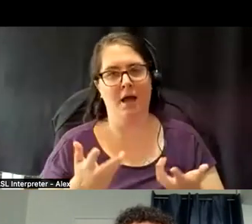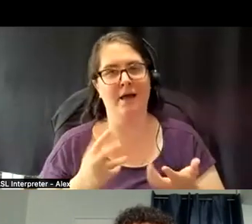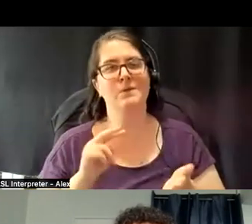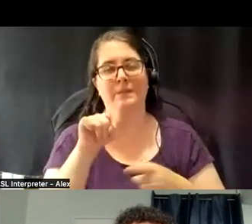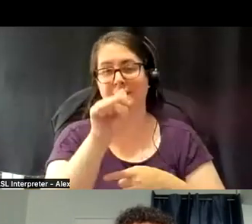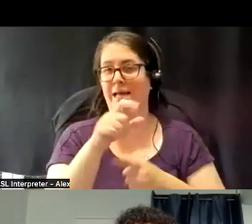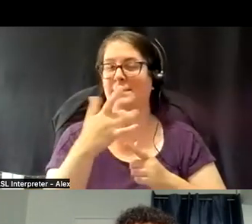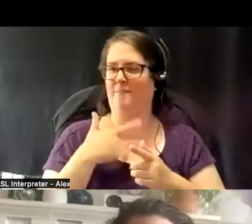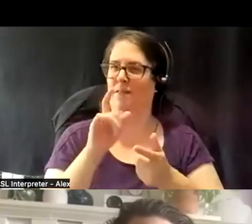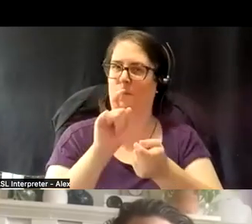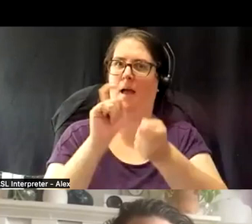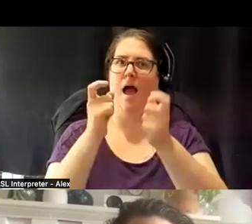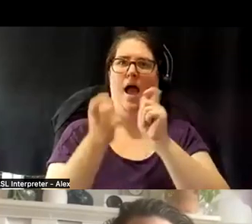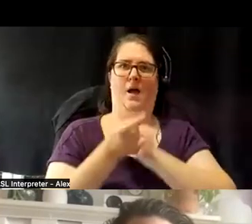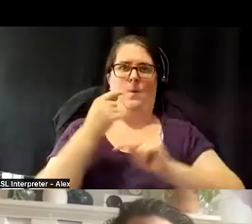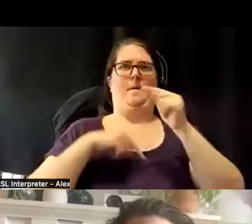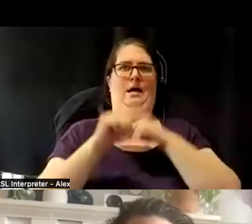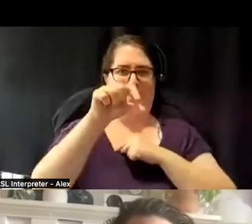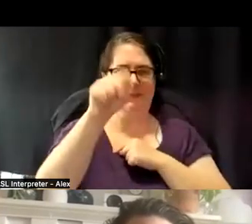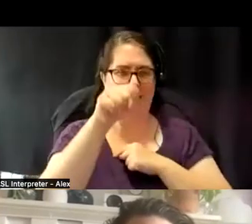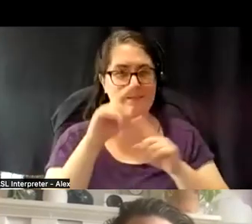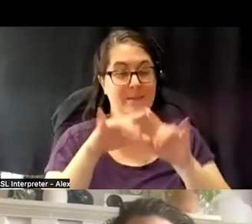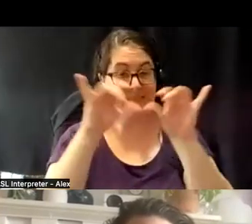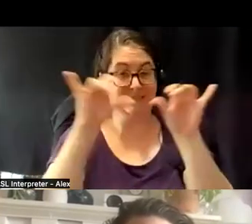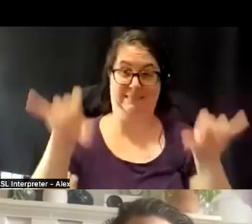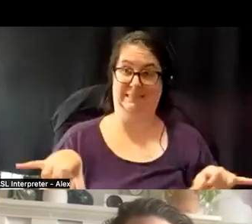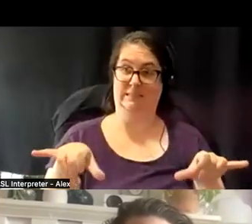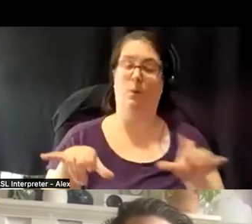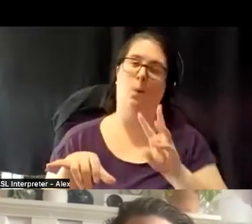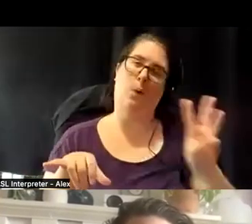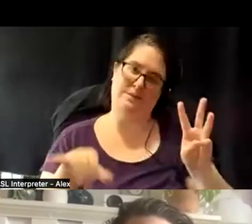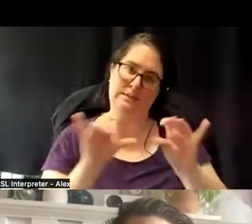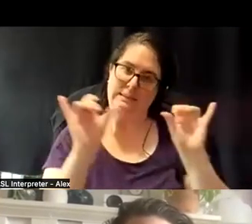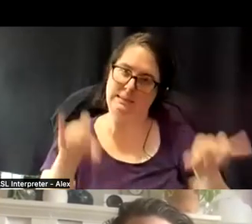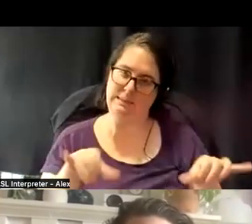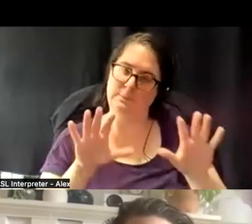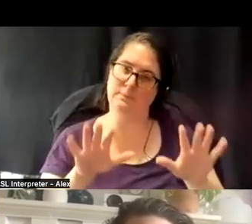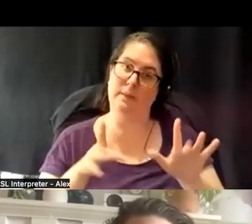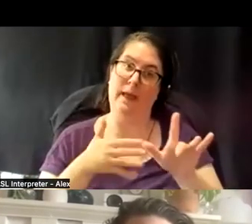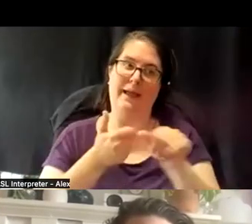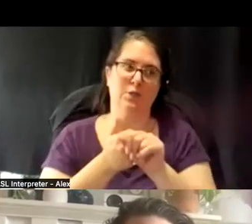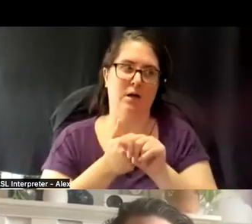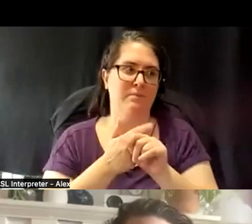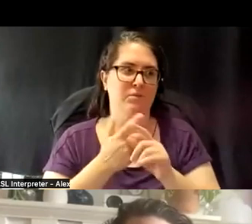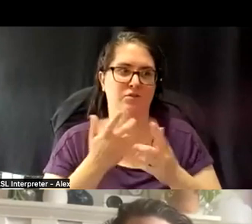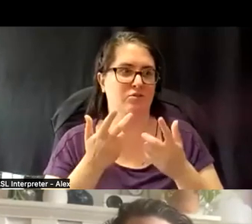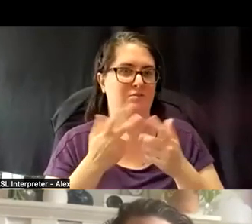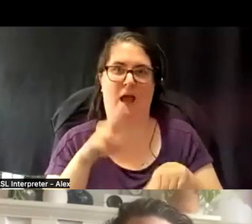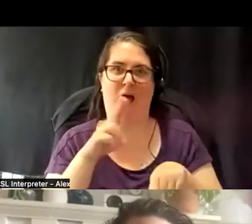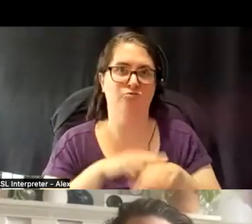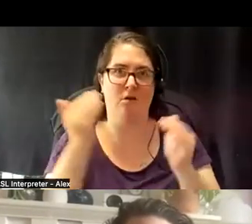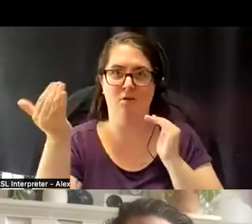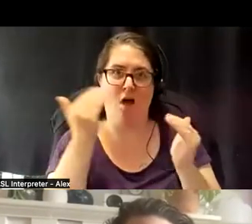returning and realizing that, you know, as systems, Western systems catch up to Indigenous knowledge, that there's